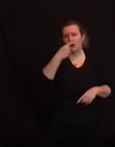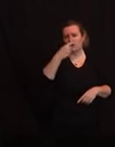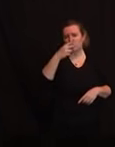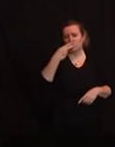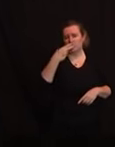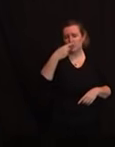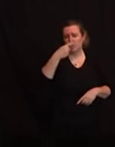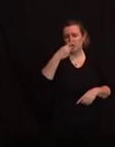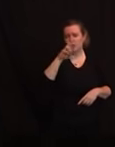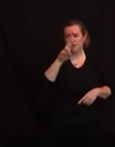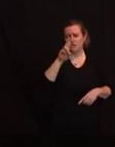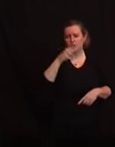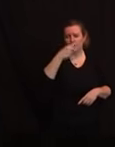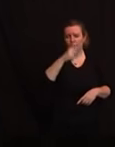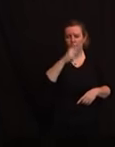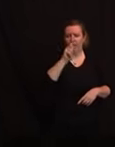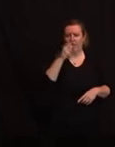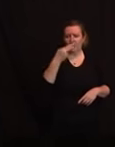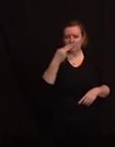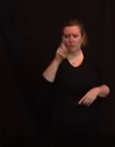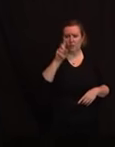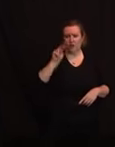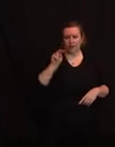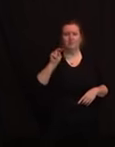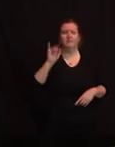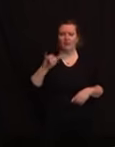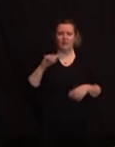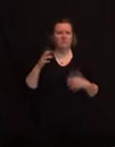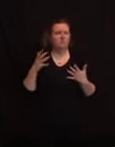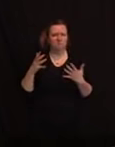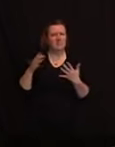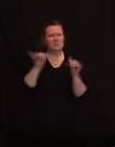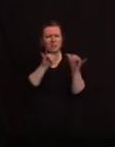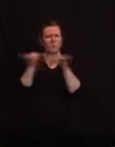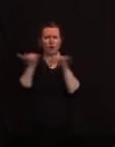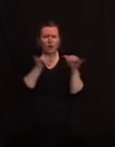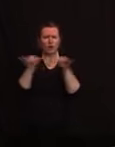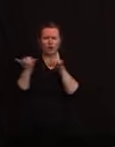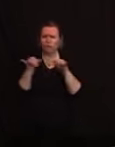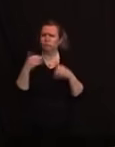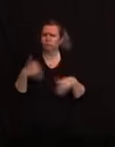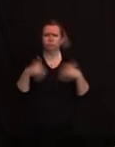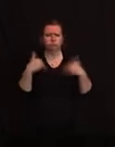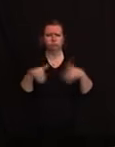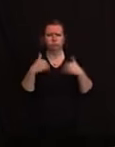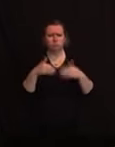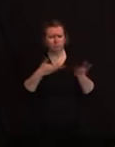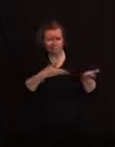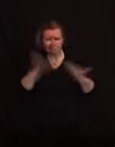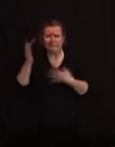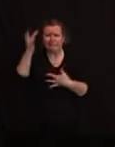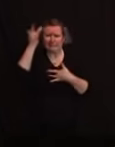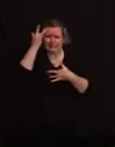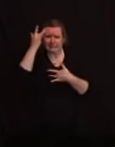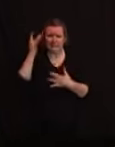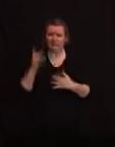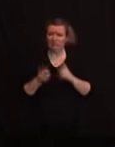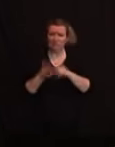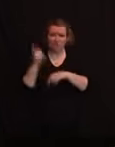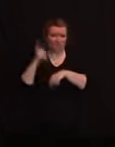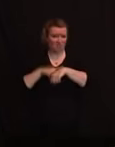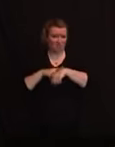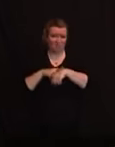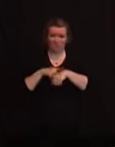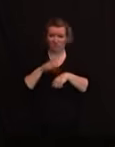than what we saw then, even though it was similar. So yeah, I mean, it's certainly unprecedented and certainly concerning, but certainly what we're